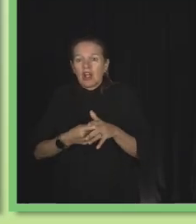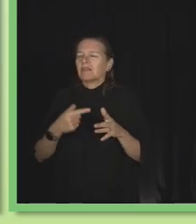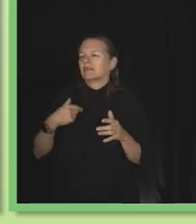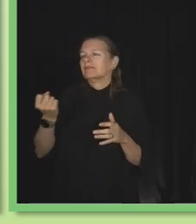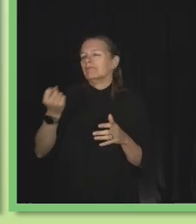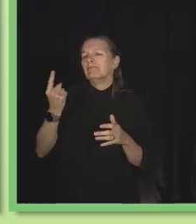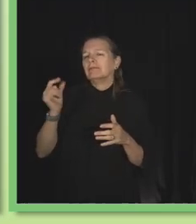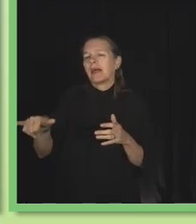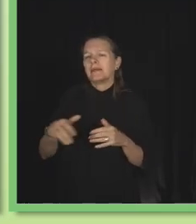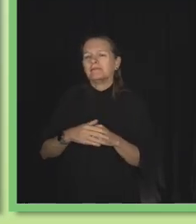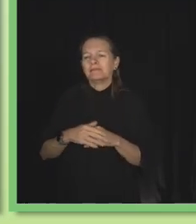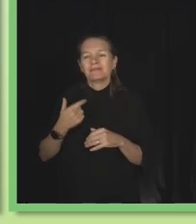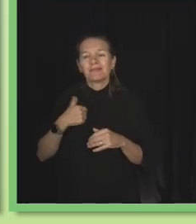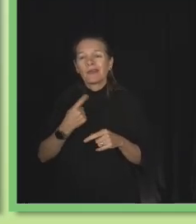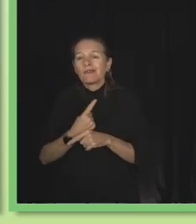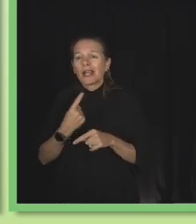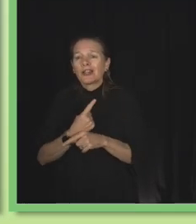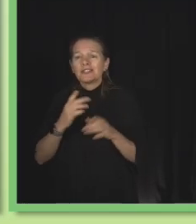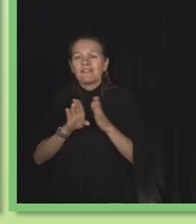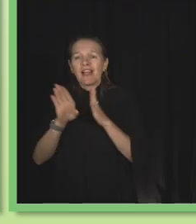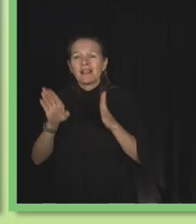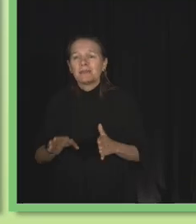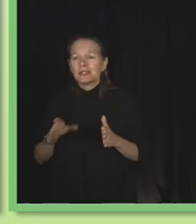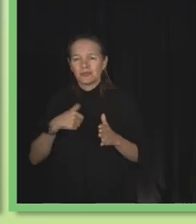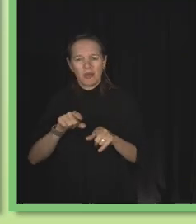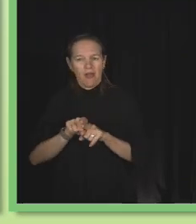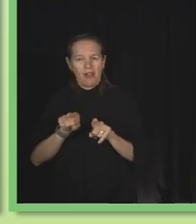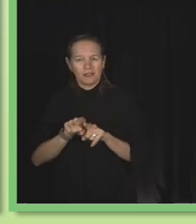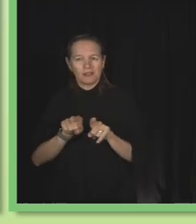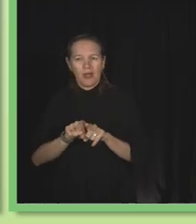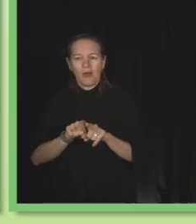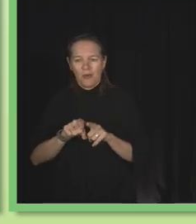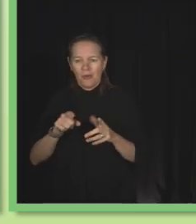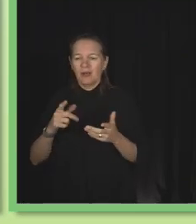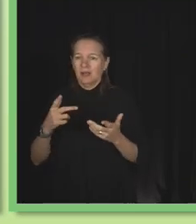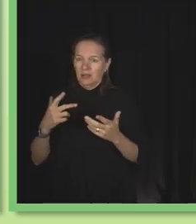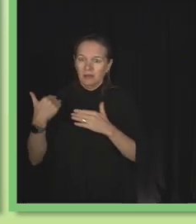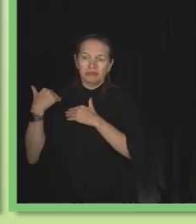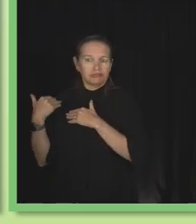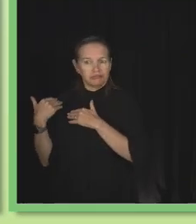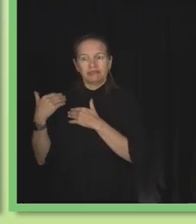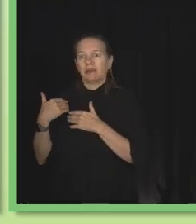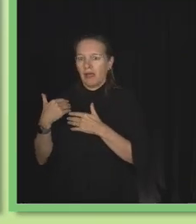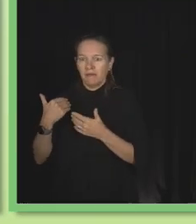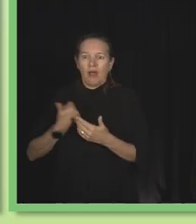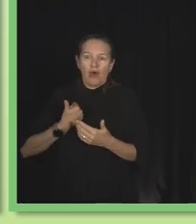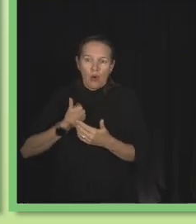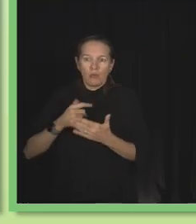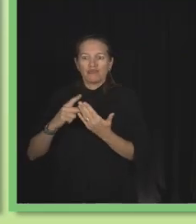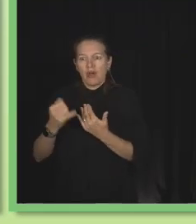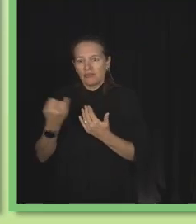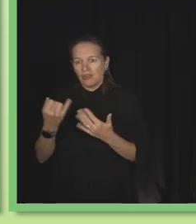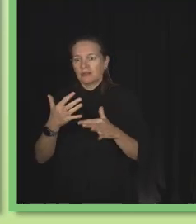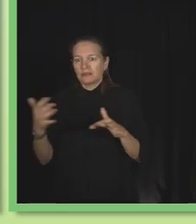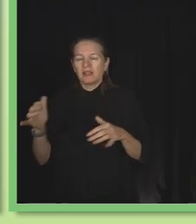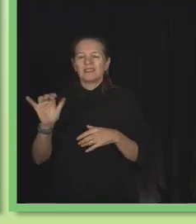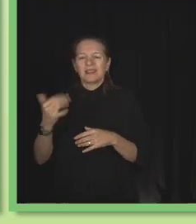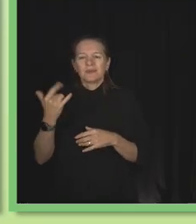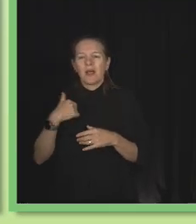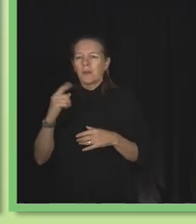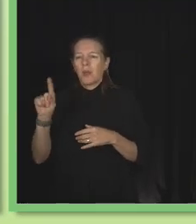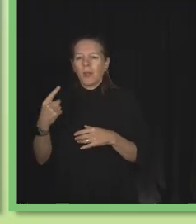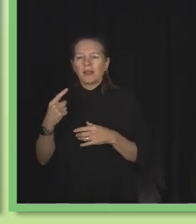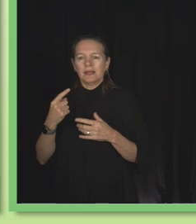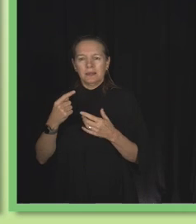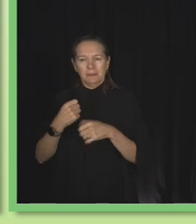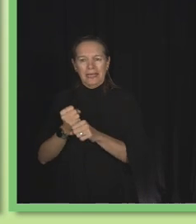that. As regular developers, we are also burdened by the load of securing our own projects. That's why we not only try to make our